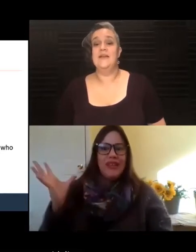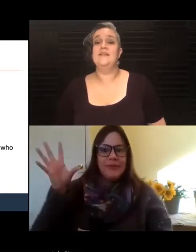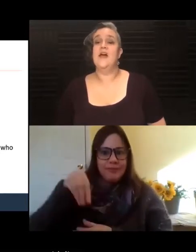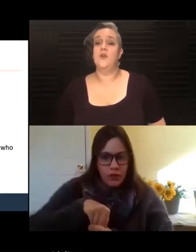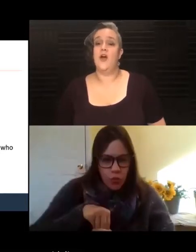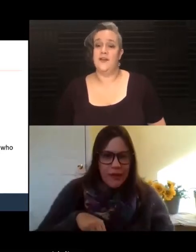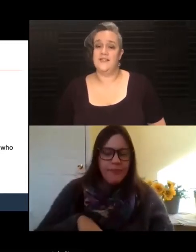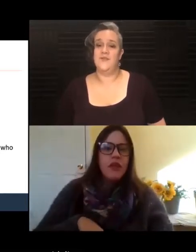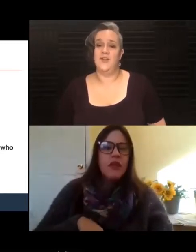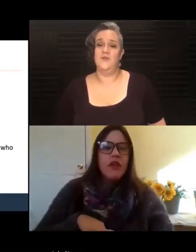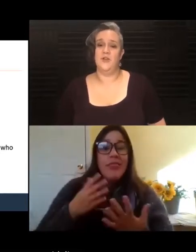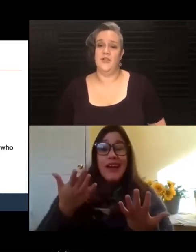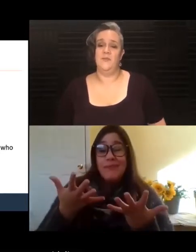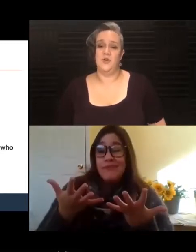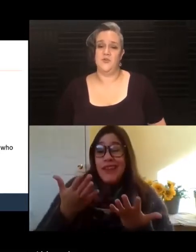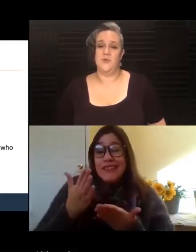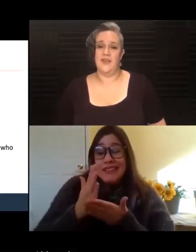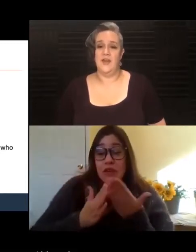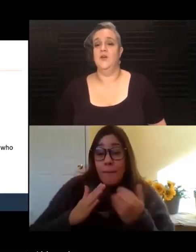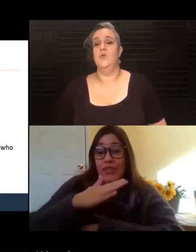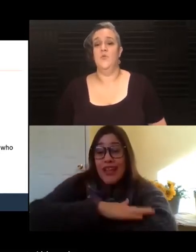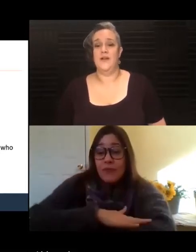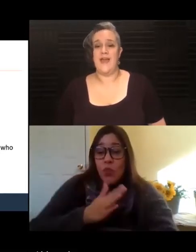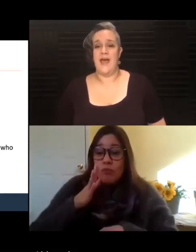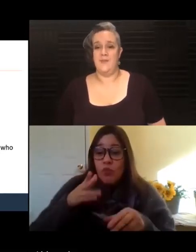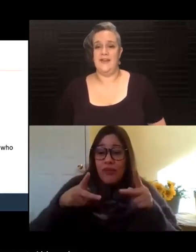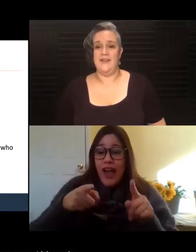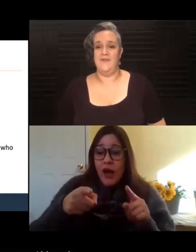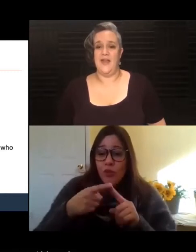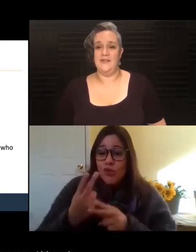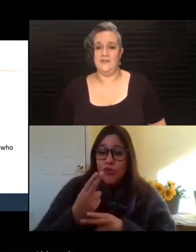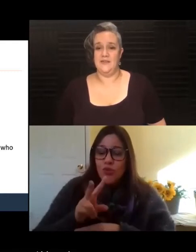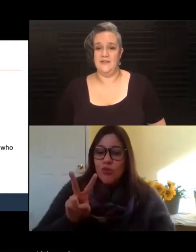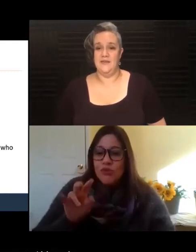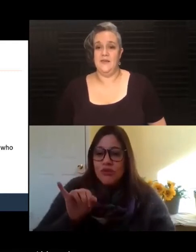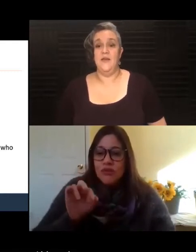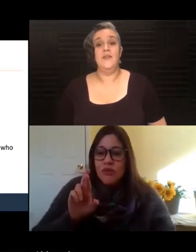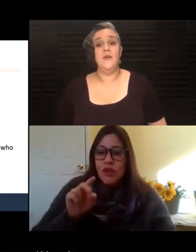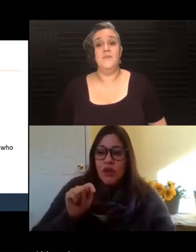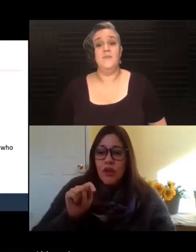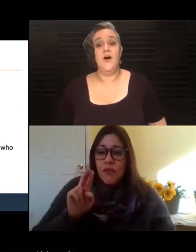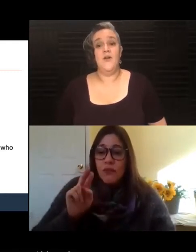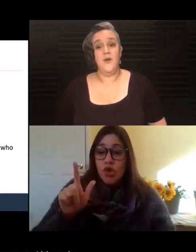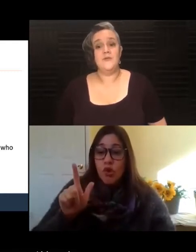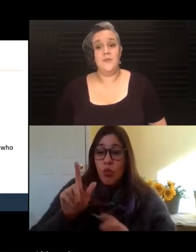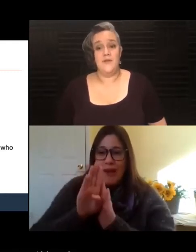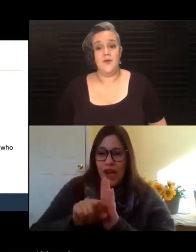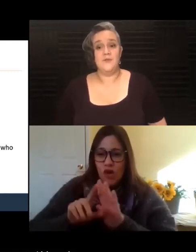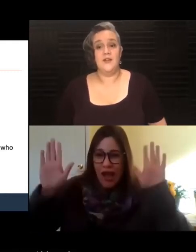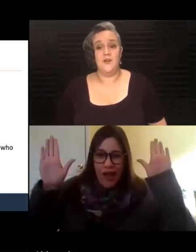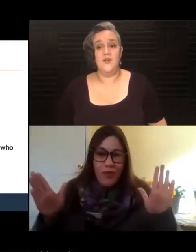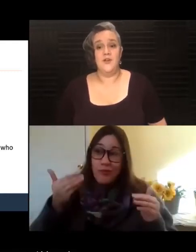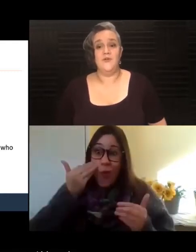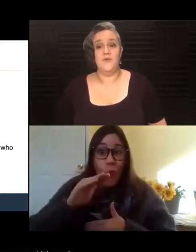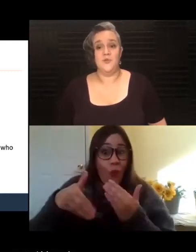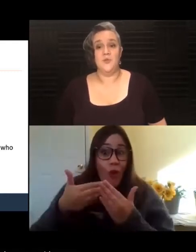guidelines to help your audience feel thoroughly immersed within what's happening in the event. Although some platforms